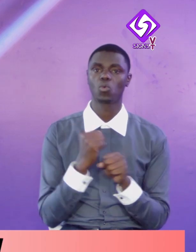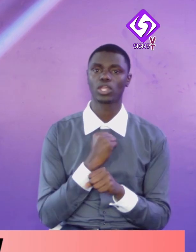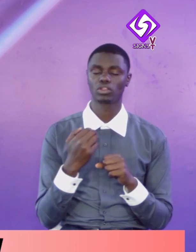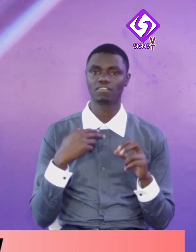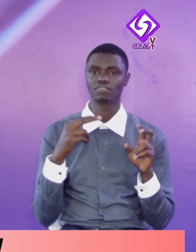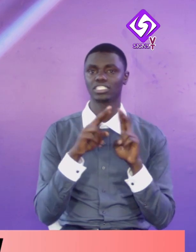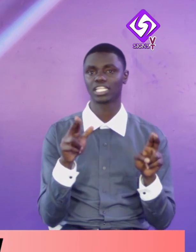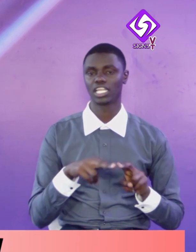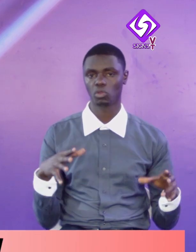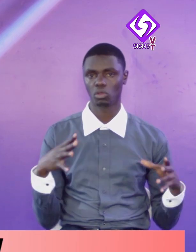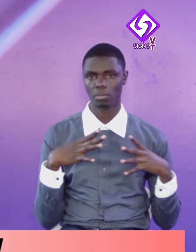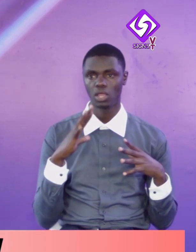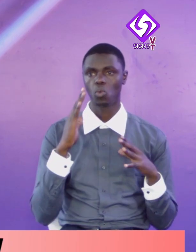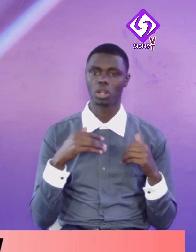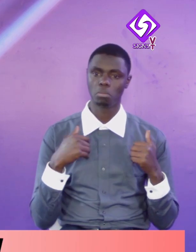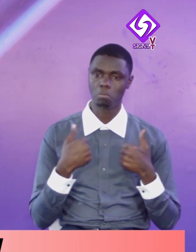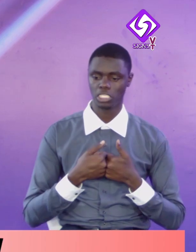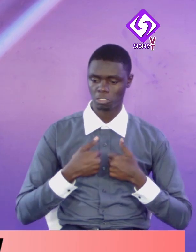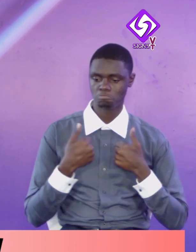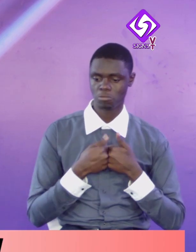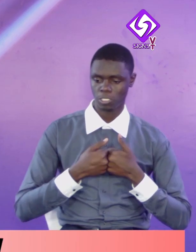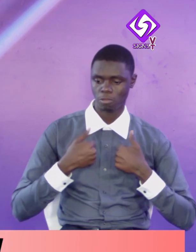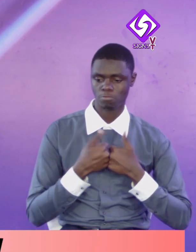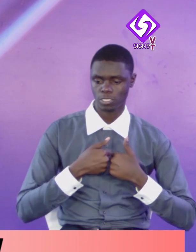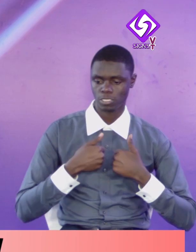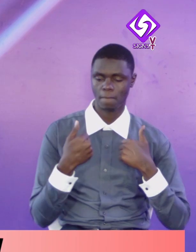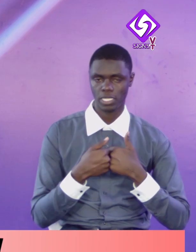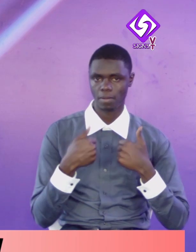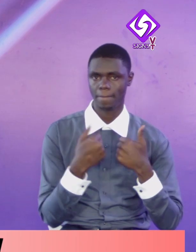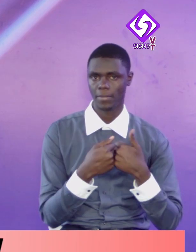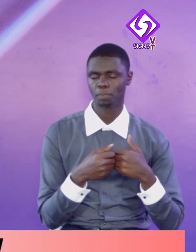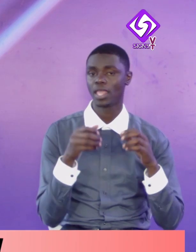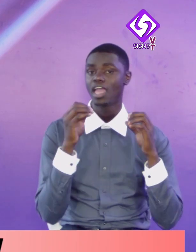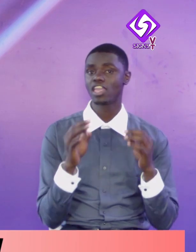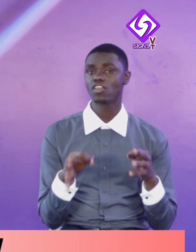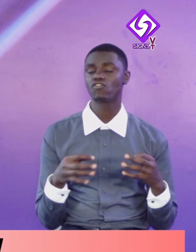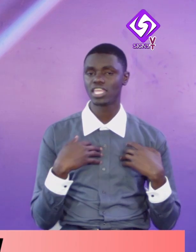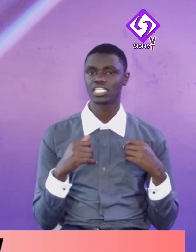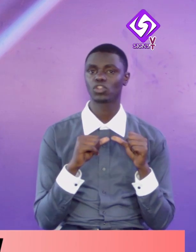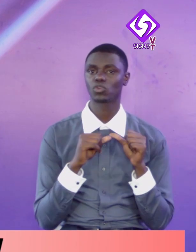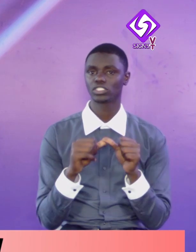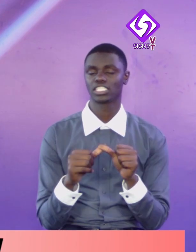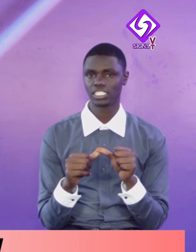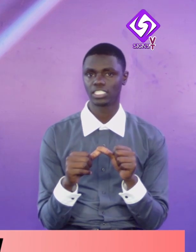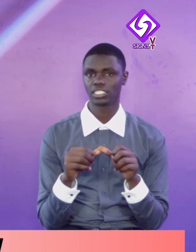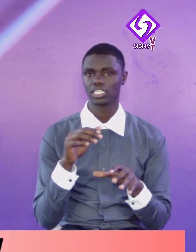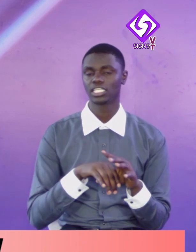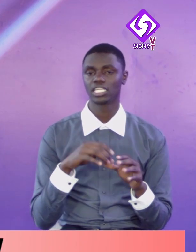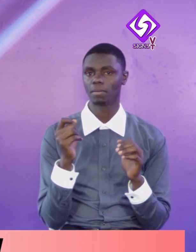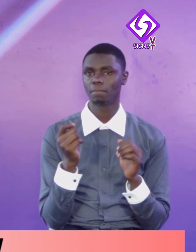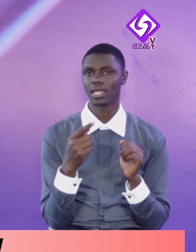international break. So it will be games after games. Yeah. So if he has that consistency in that